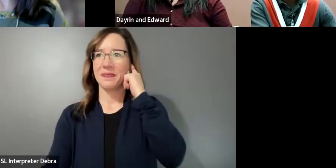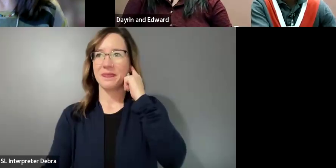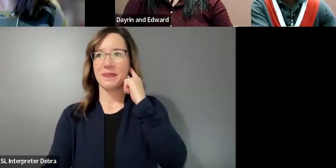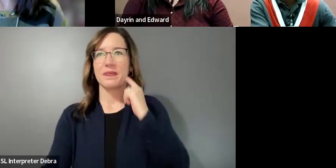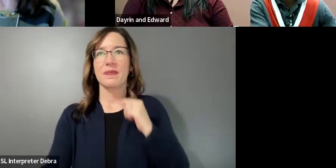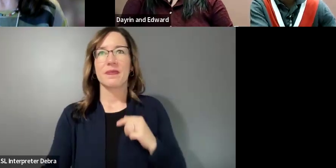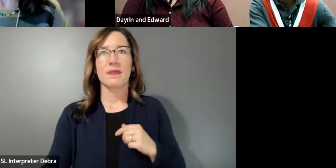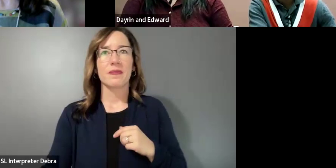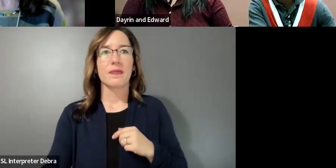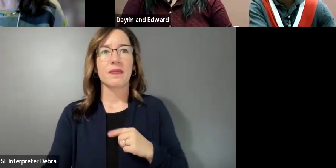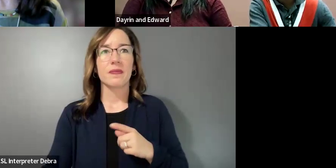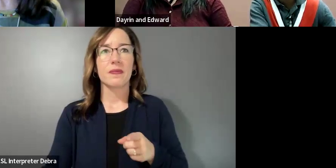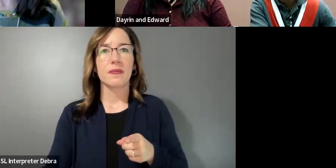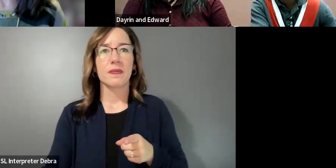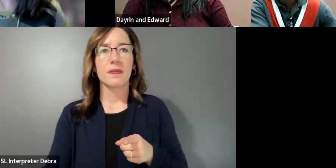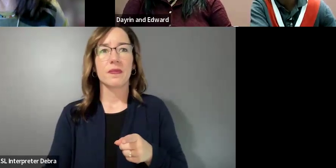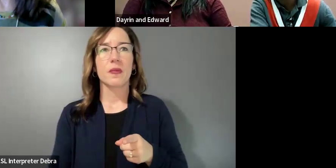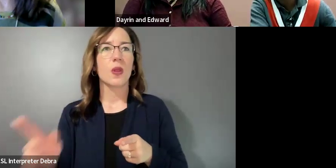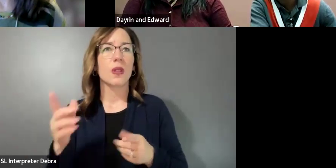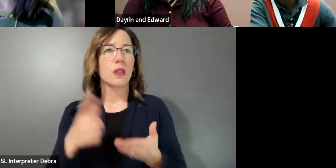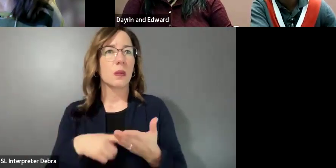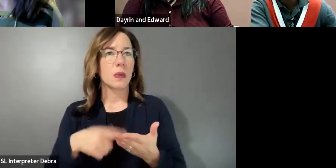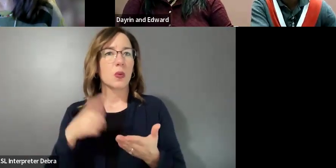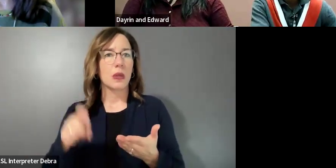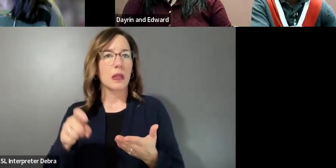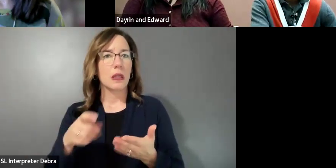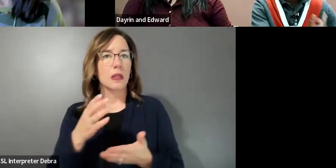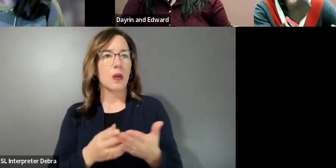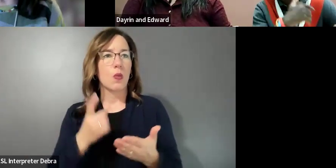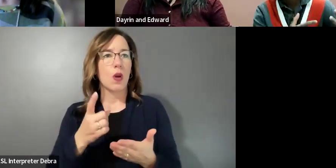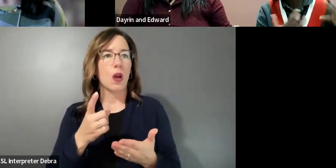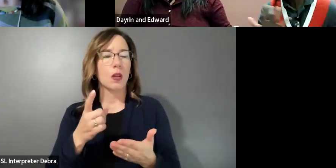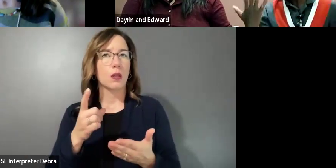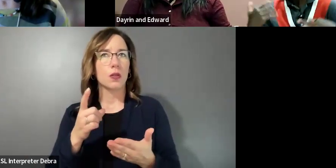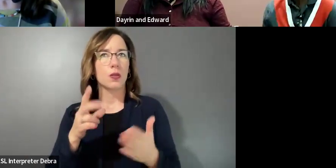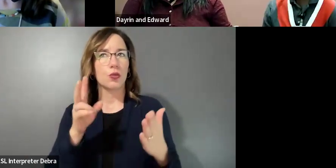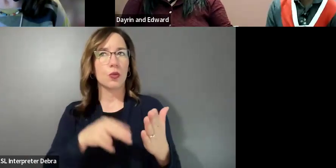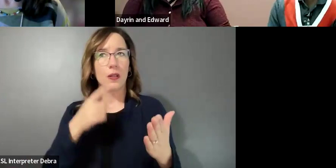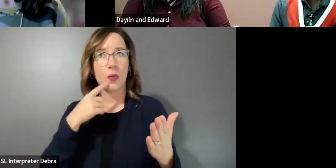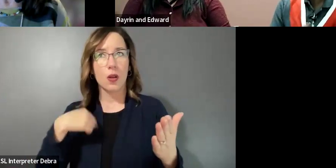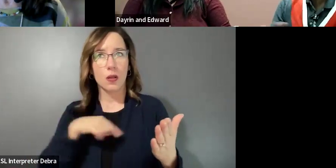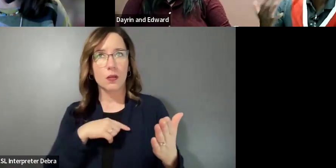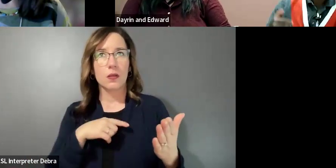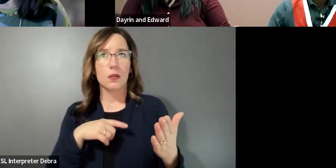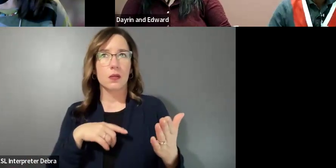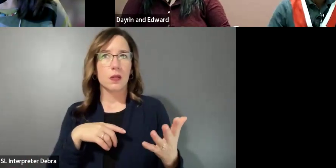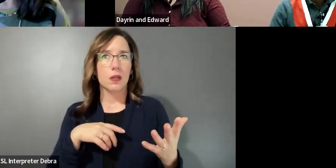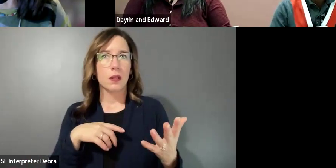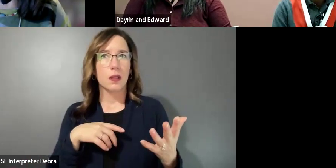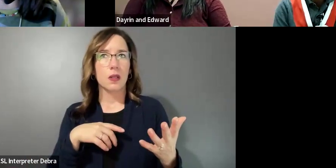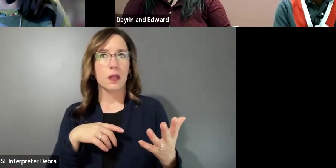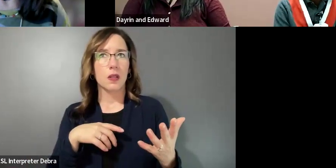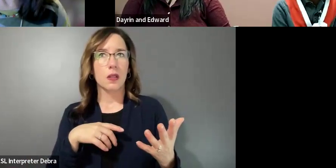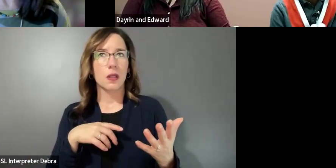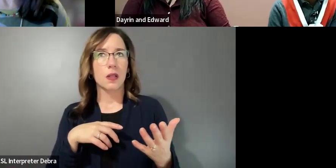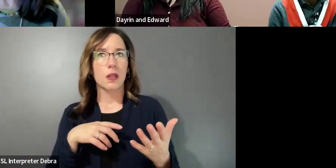another someone who says we need someone to read for us. And so Yes. those are some of the